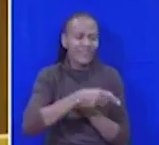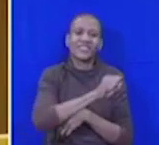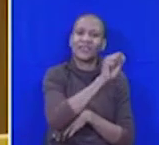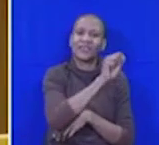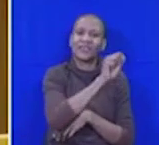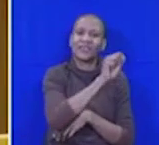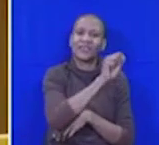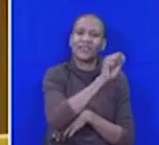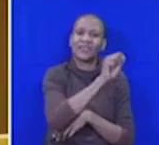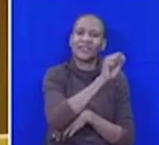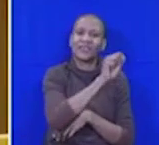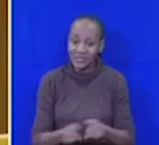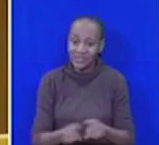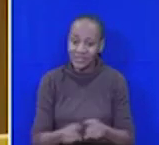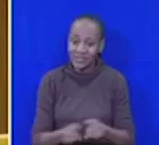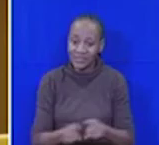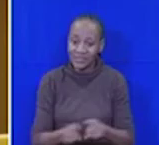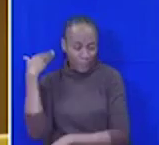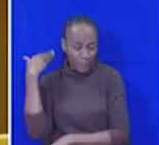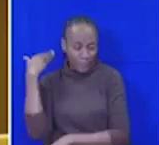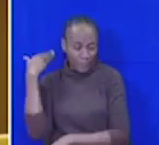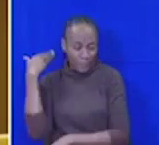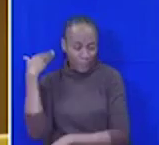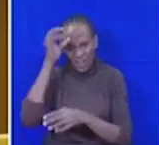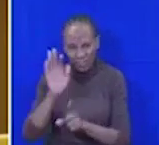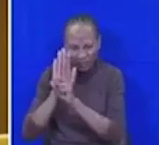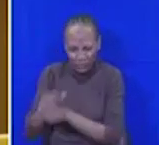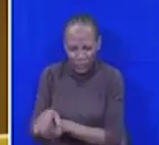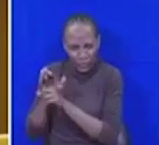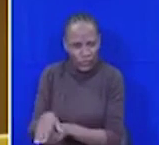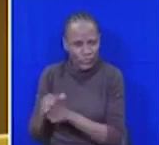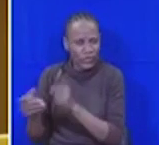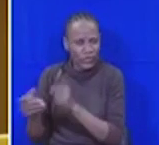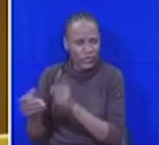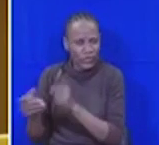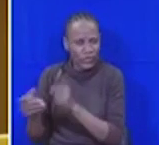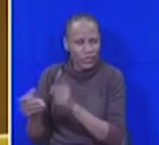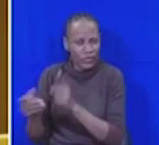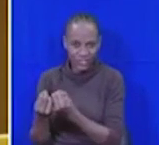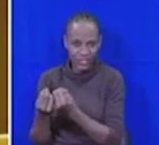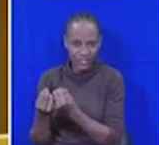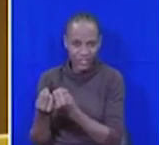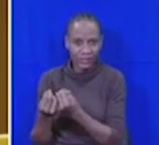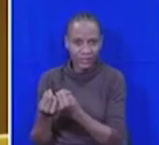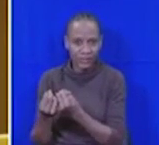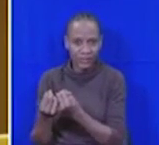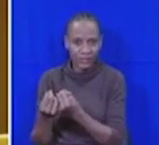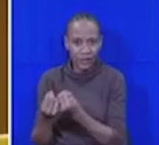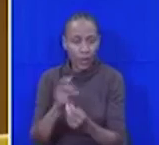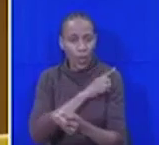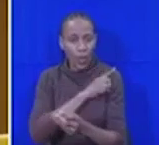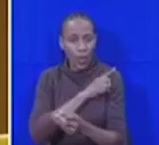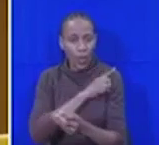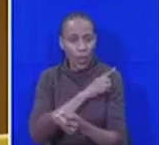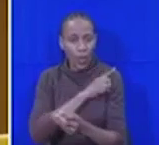is contrary to the past regime whereby the country was isolated internationally as a result of inhuman